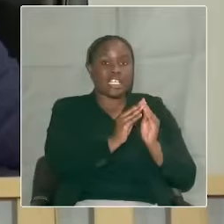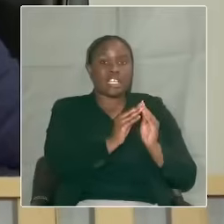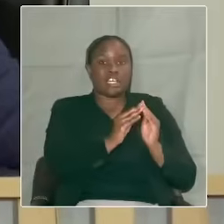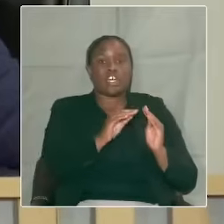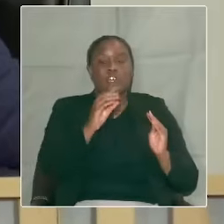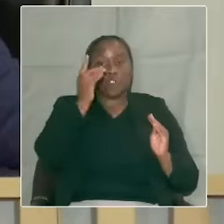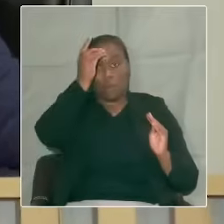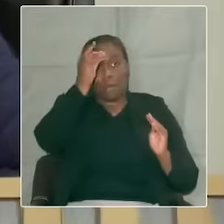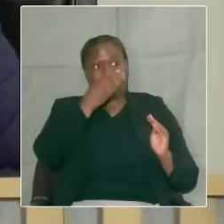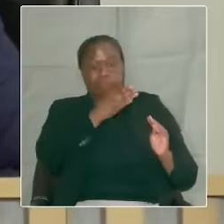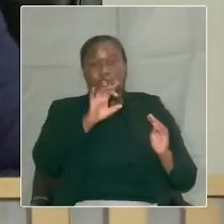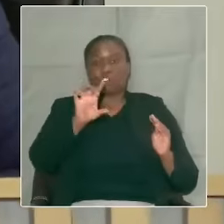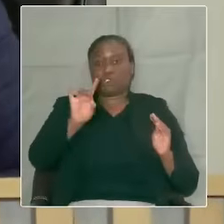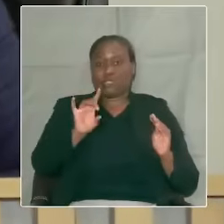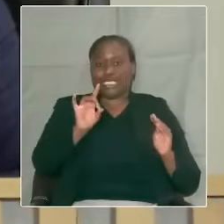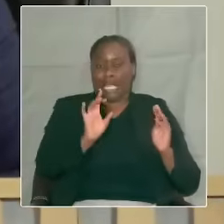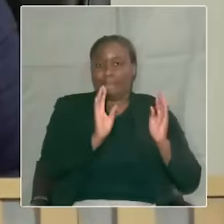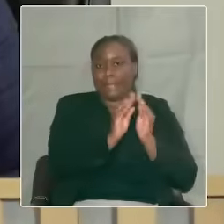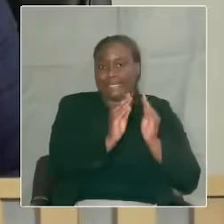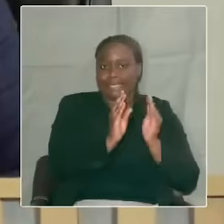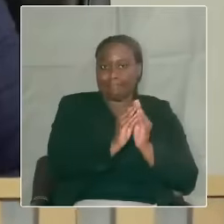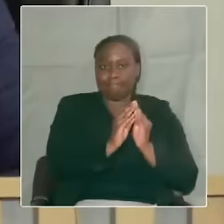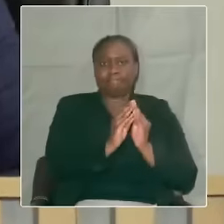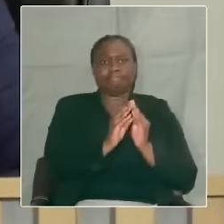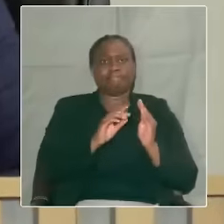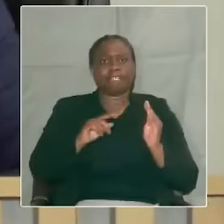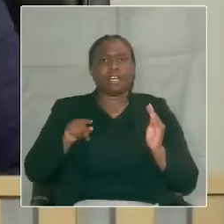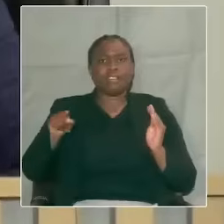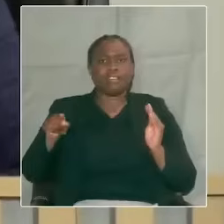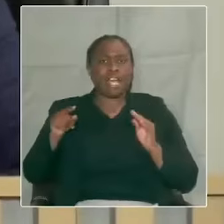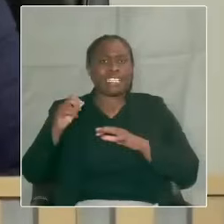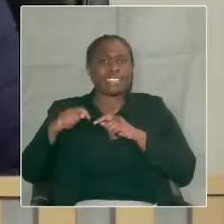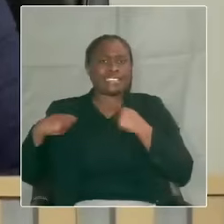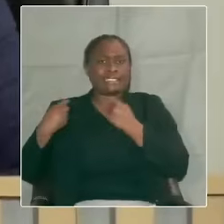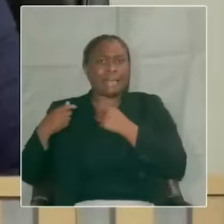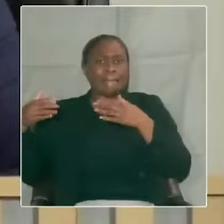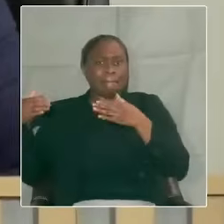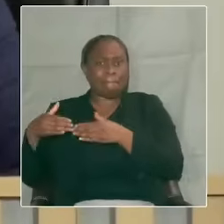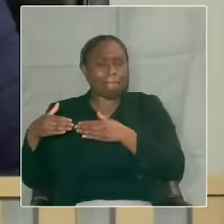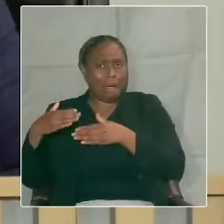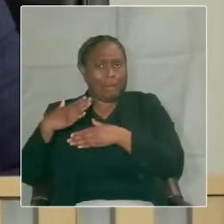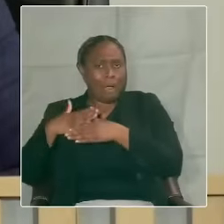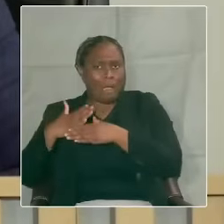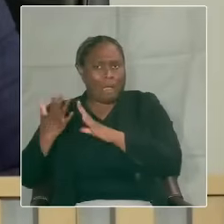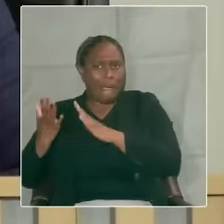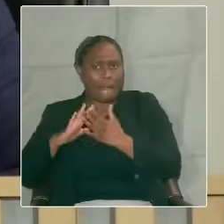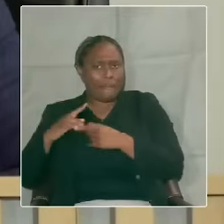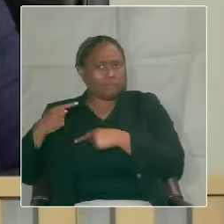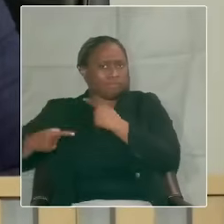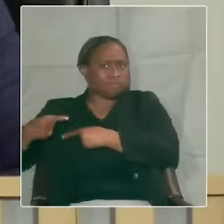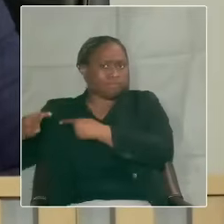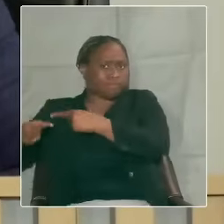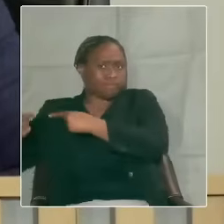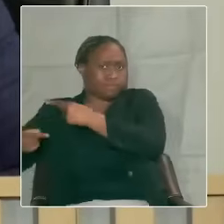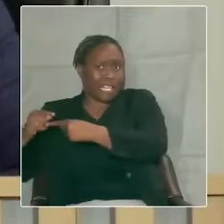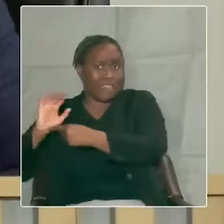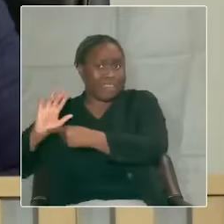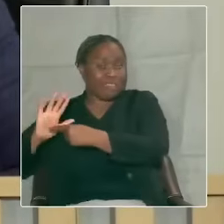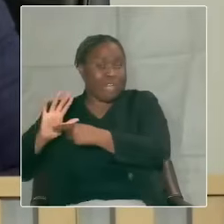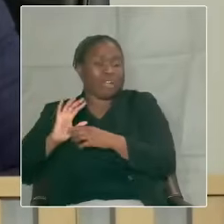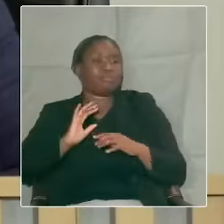was presented with a detailed briefing on the work of the Integrated Multidisciplinary Task